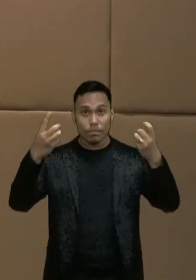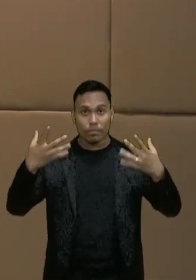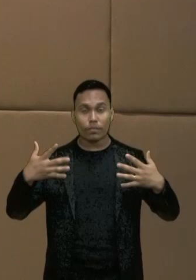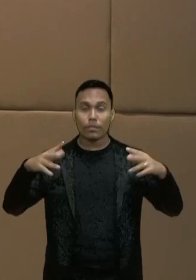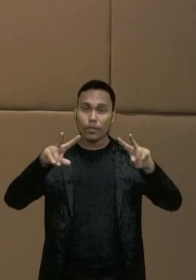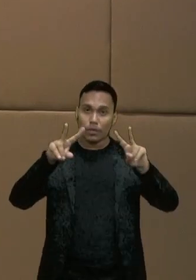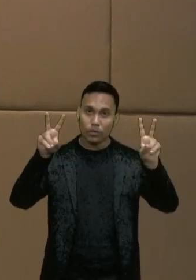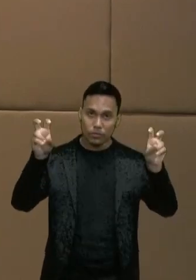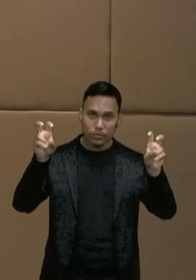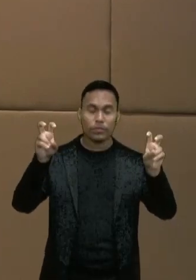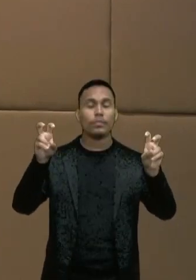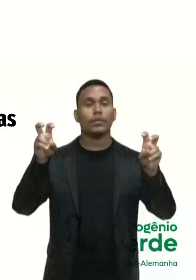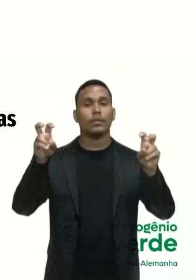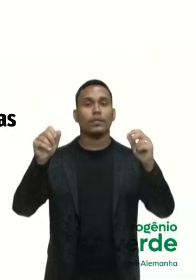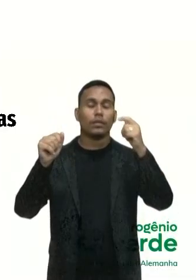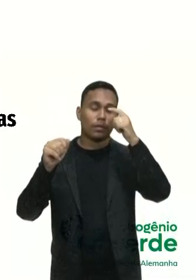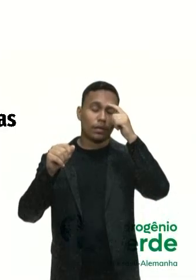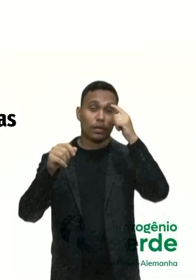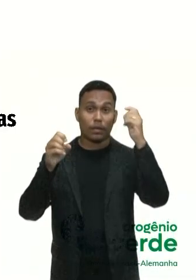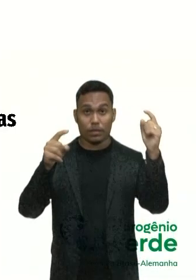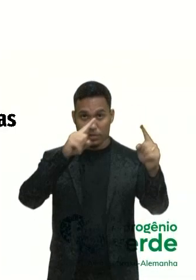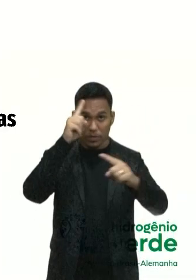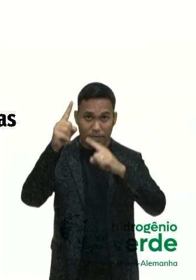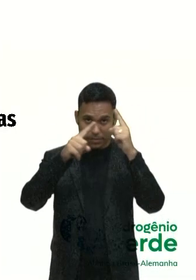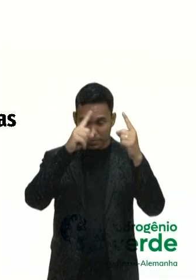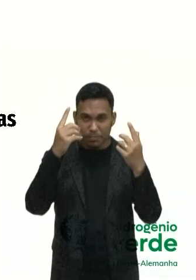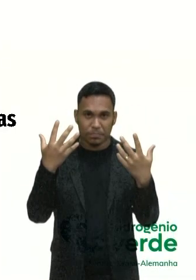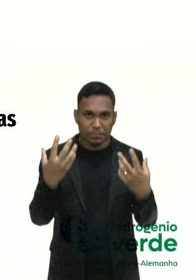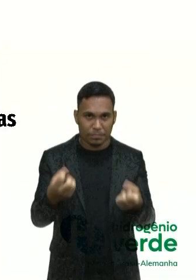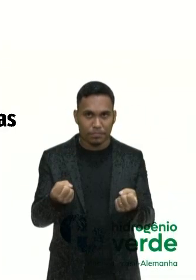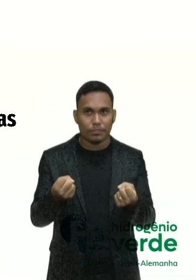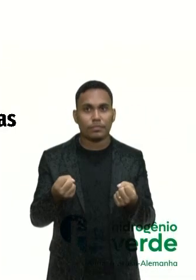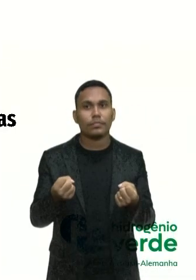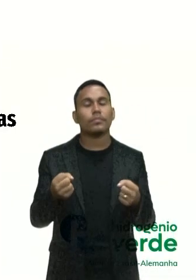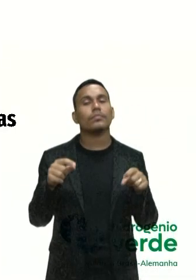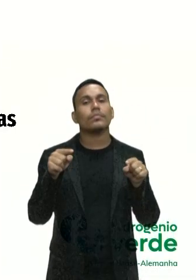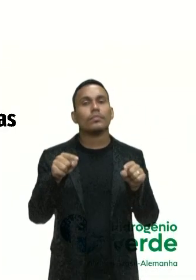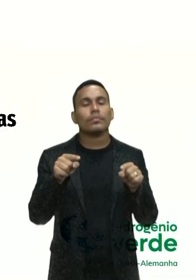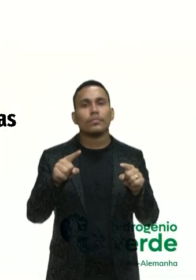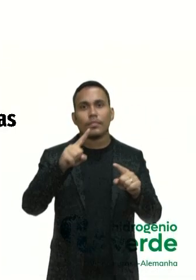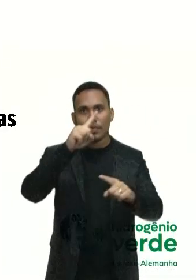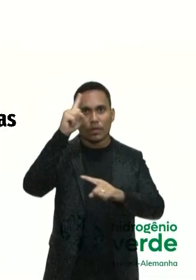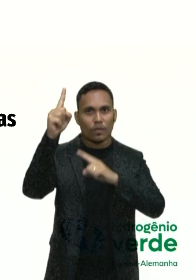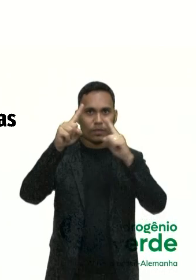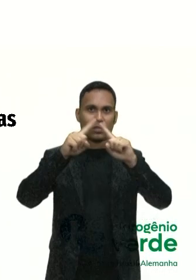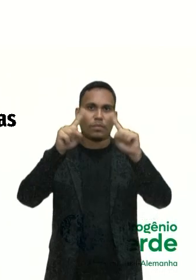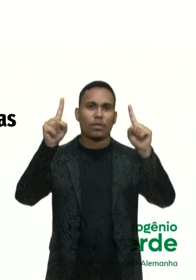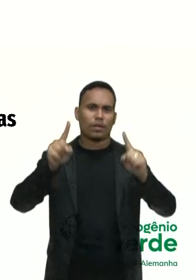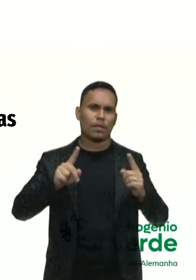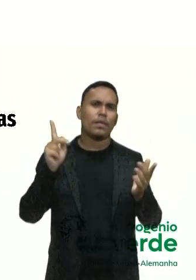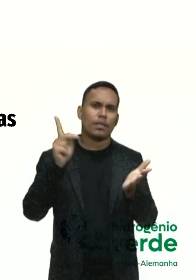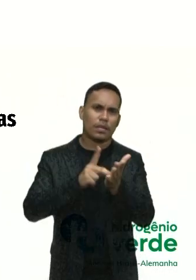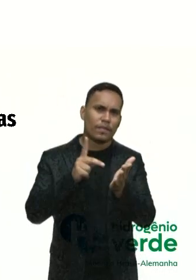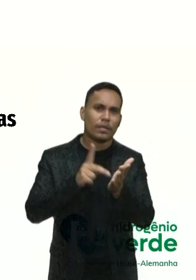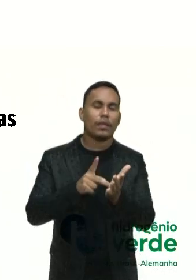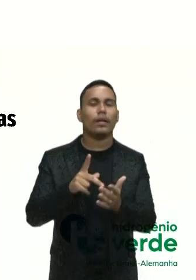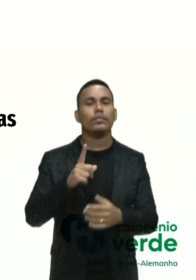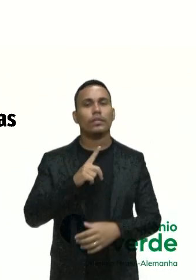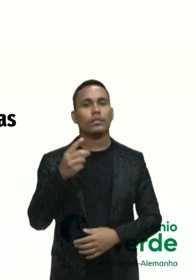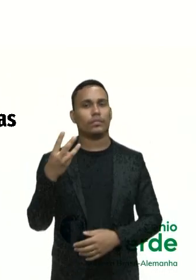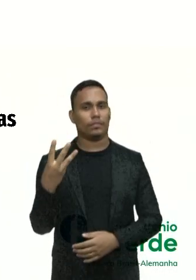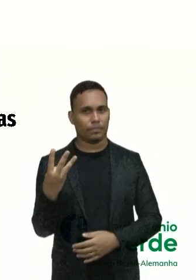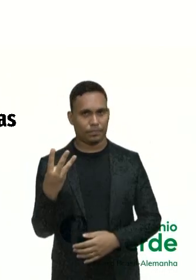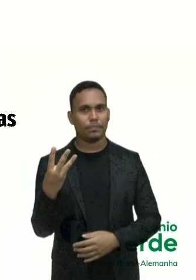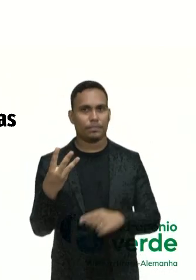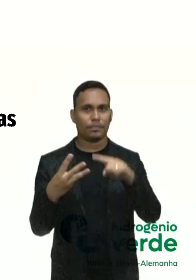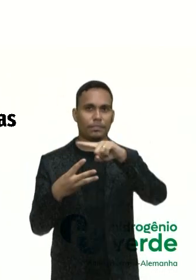bit about da inovação. Innovation. Essa questão da inovação, this issue of innovation, trabalha com 3 pilares. We work with